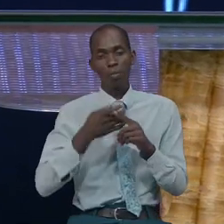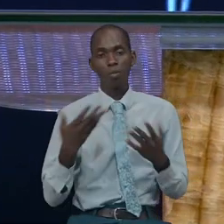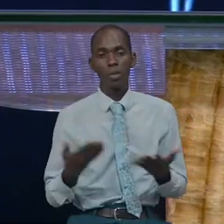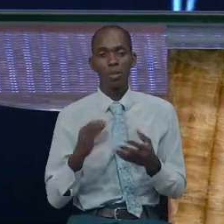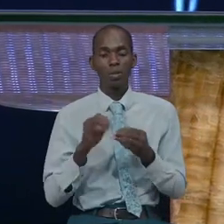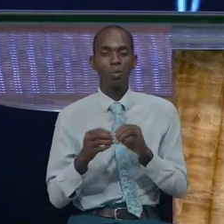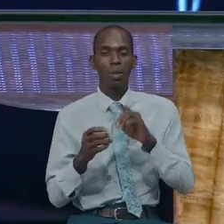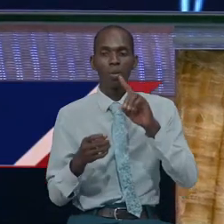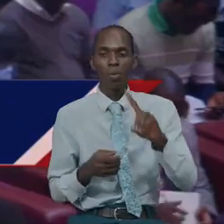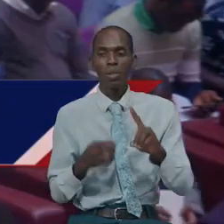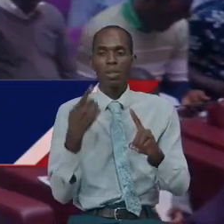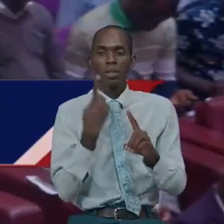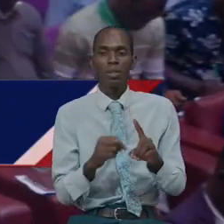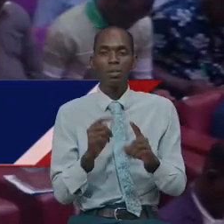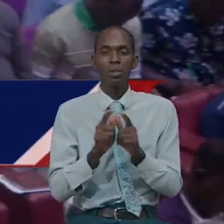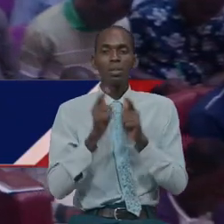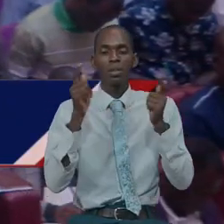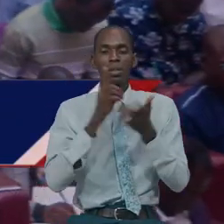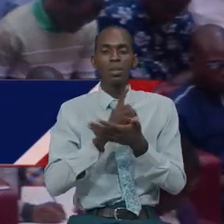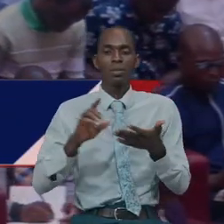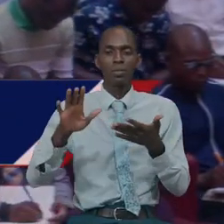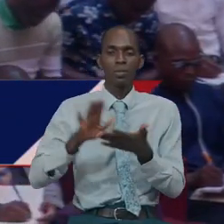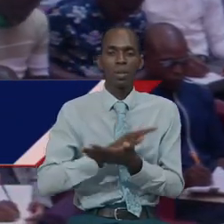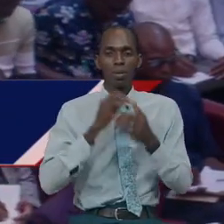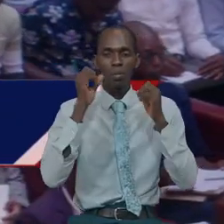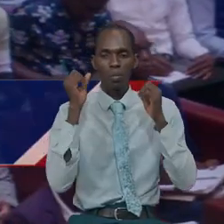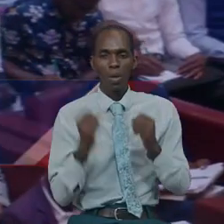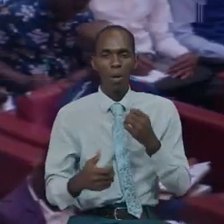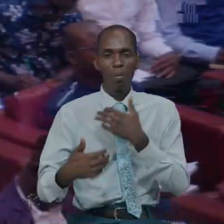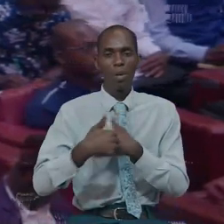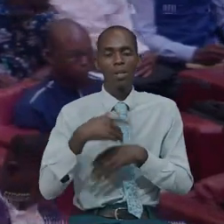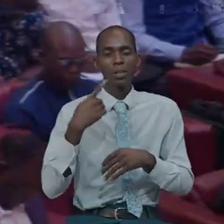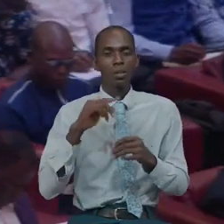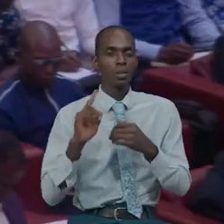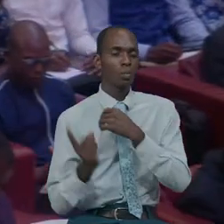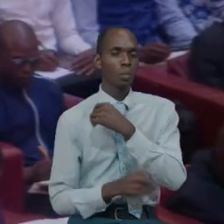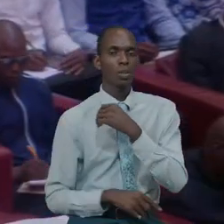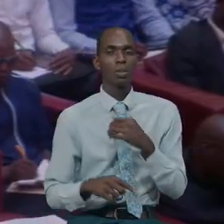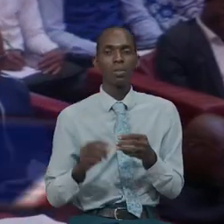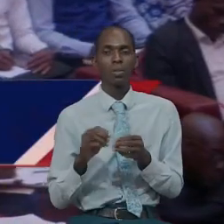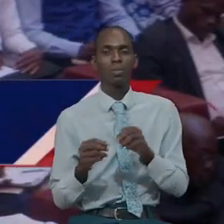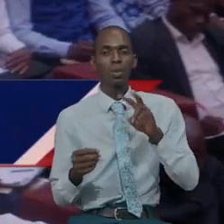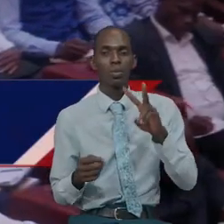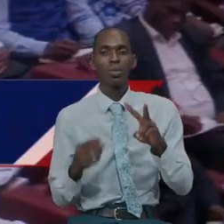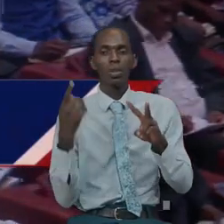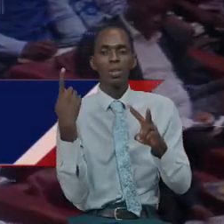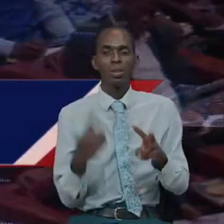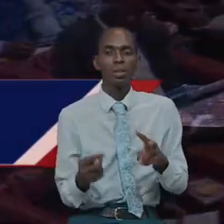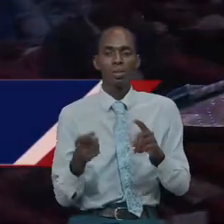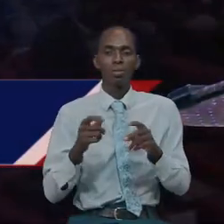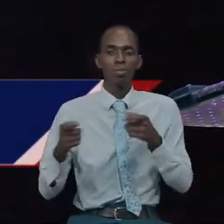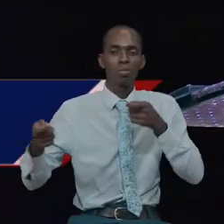behind the smiting stone. Number two, we're looking at the sovereign power bestowed on